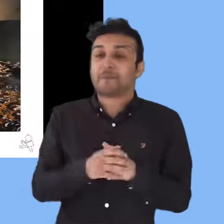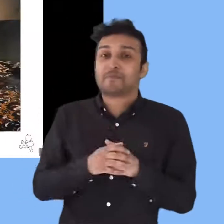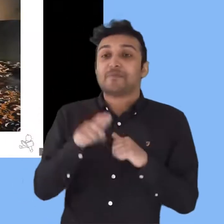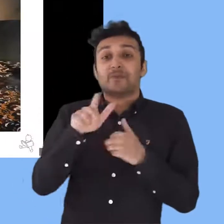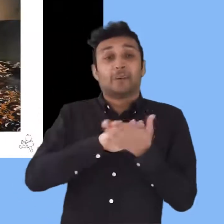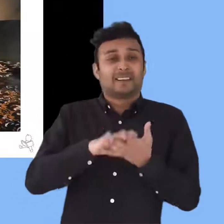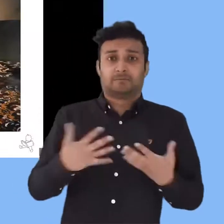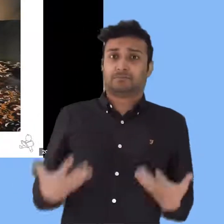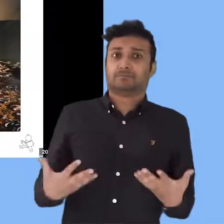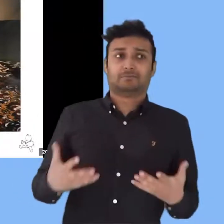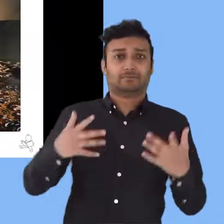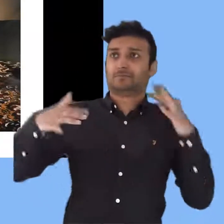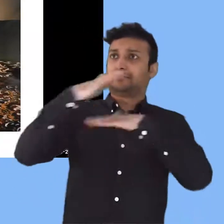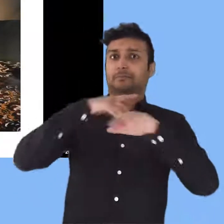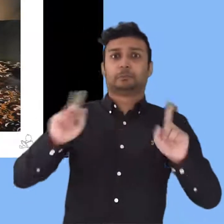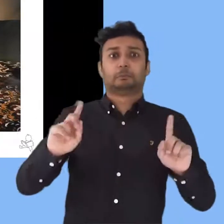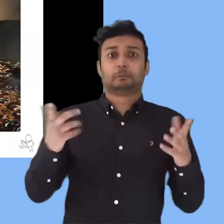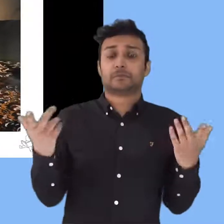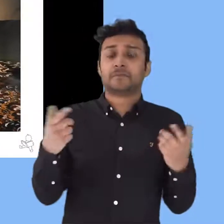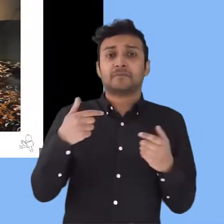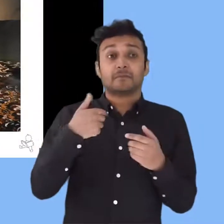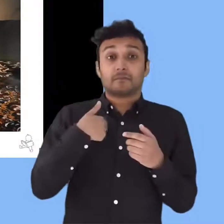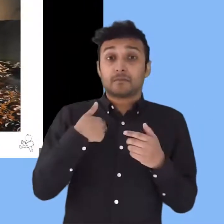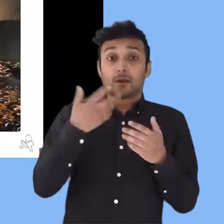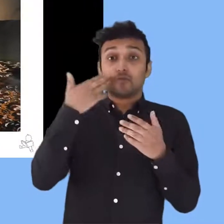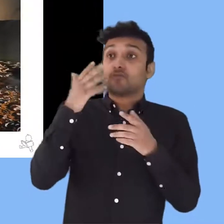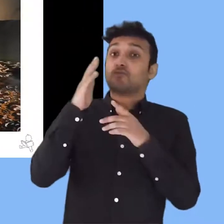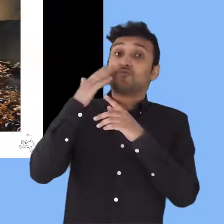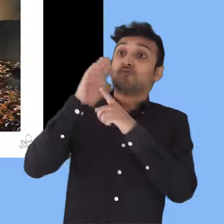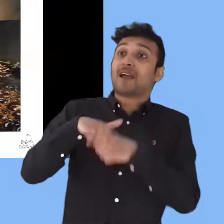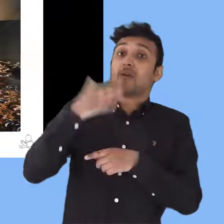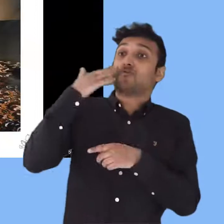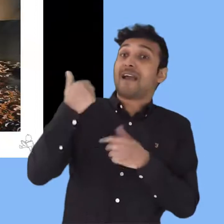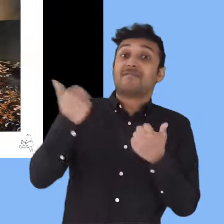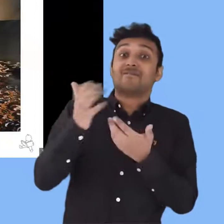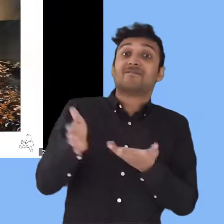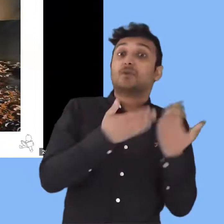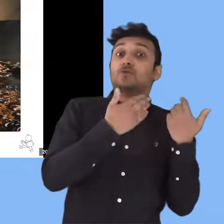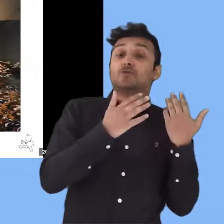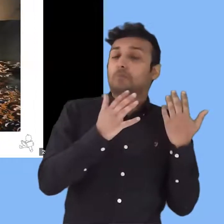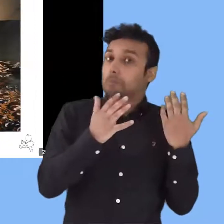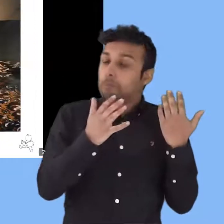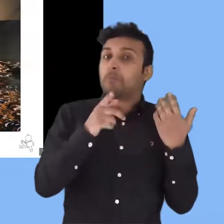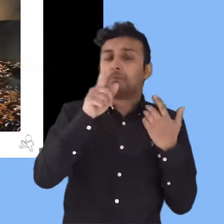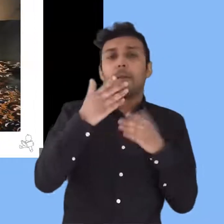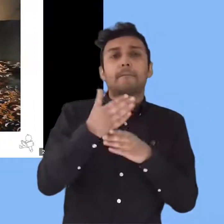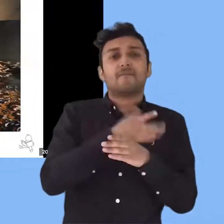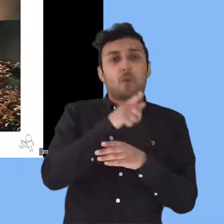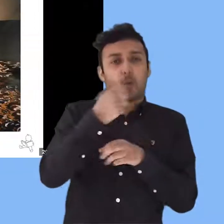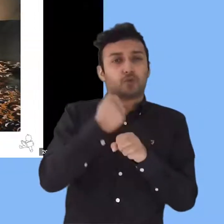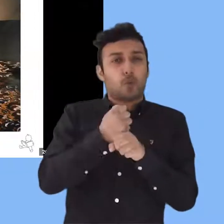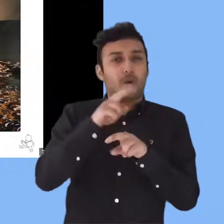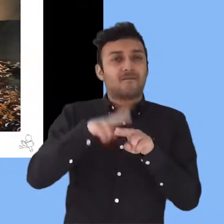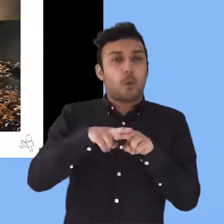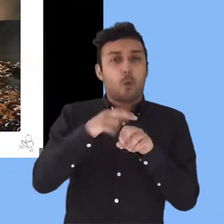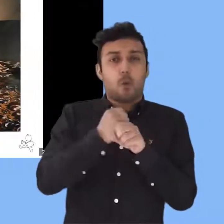we post-race? It's gonna take a step back from the last year with George Floyd, just look at a few moments prior to that and try and